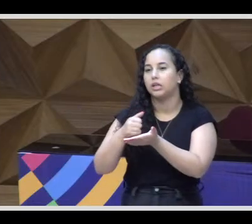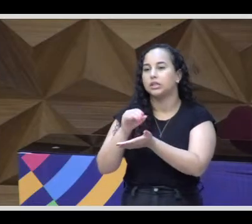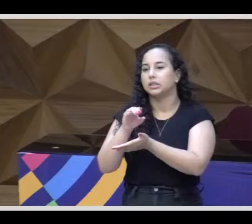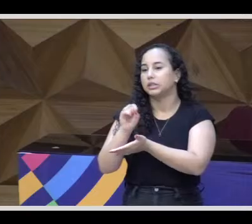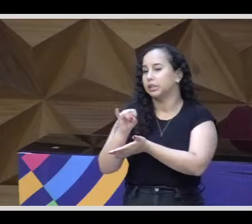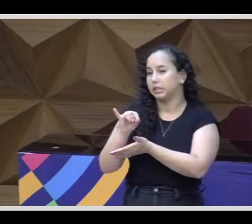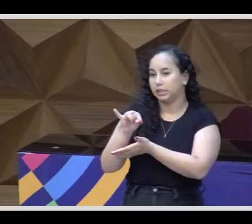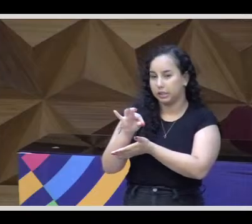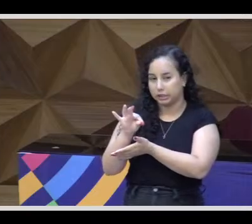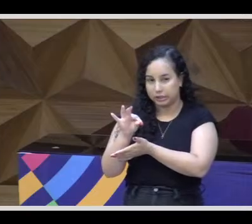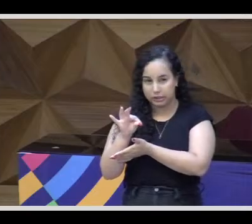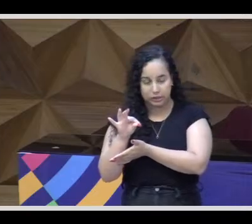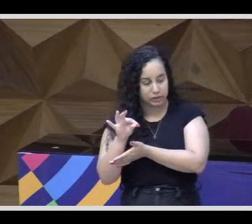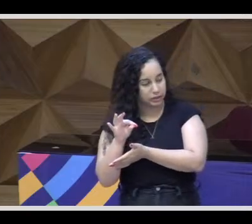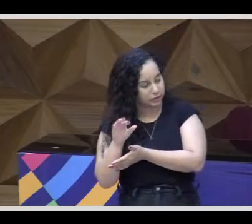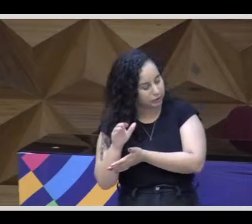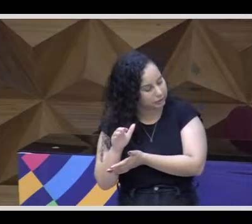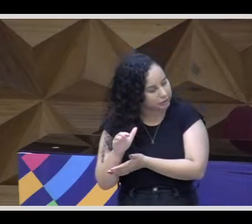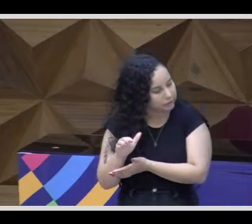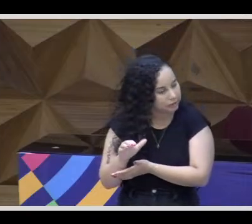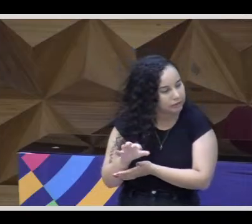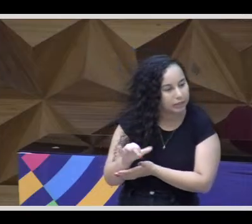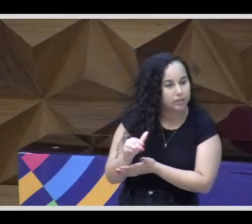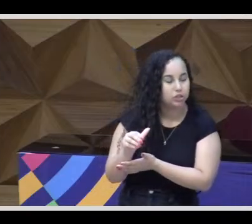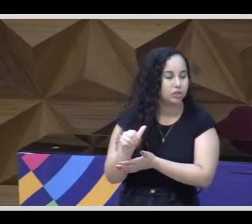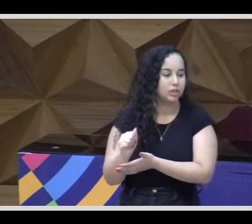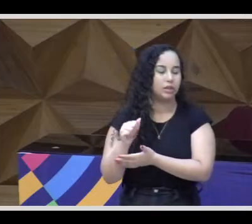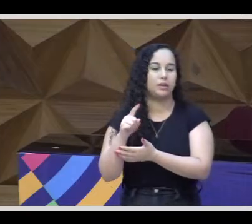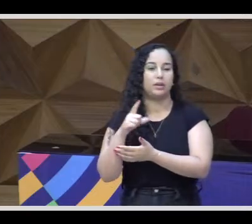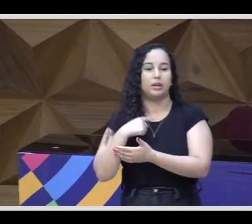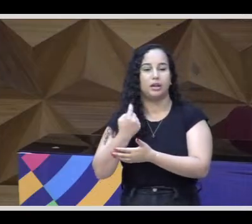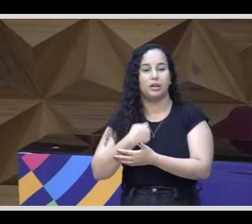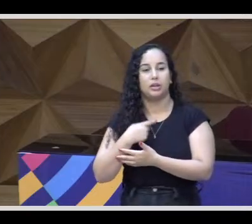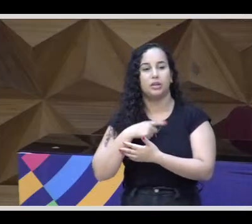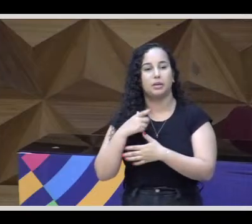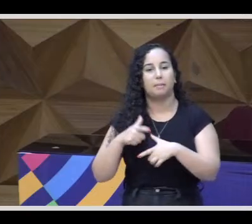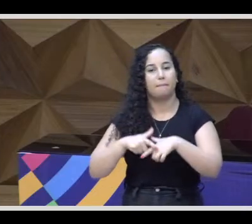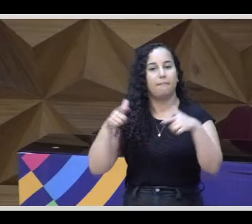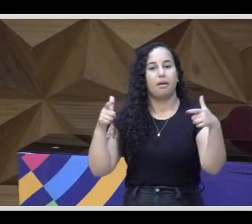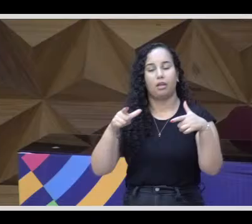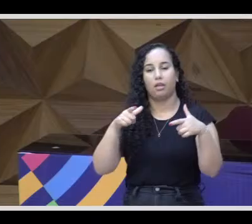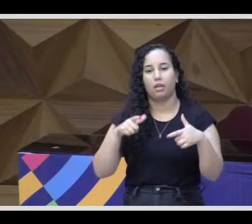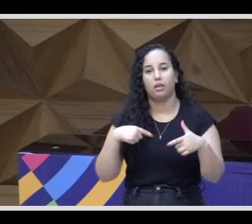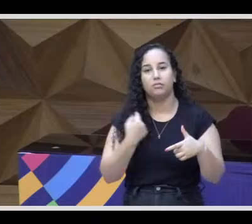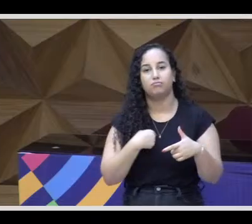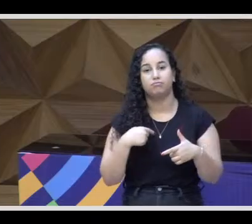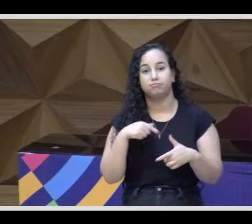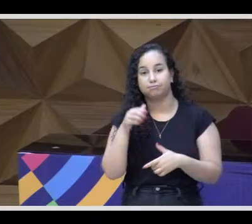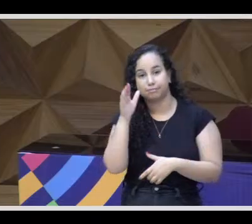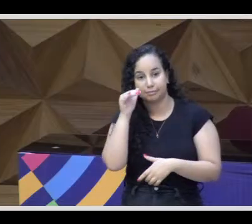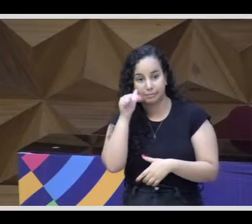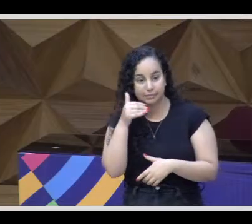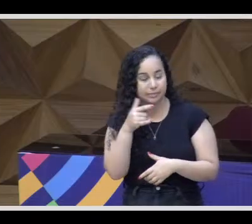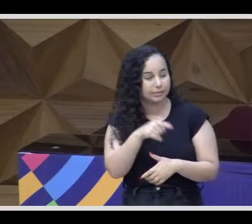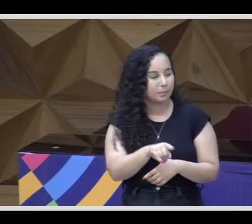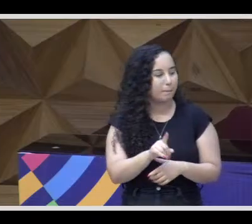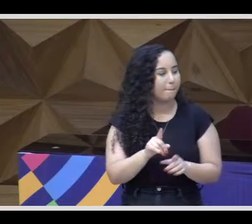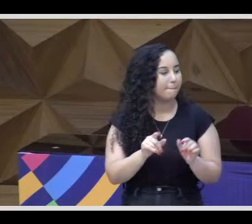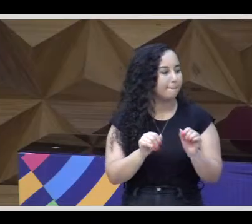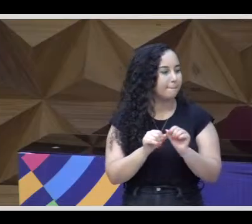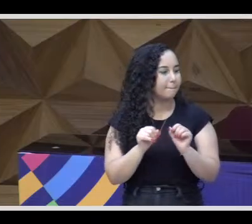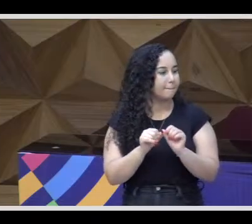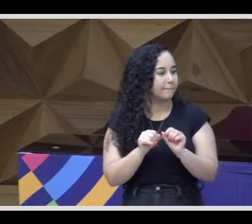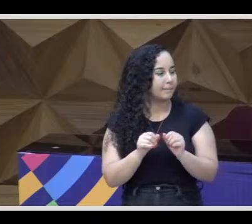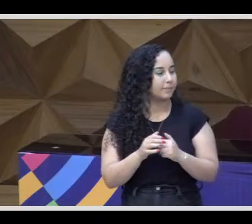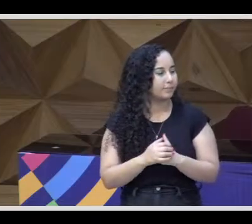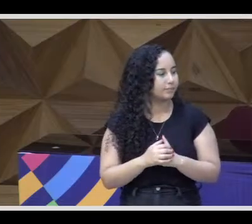based on real data. And one of the questions that we were most asked in our consulting work at Quest was, you